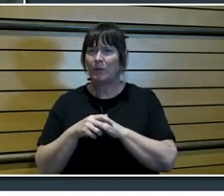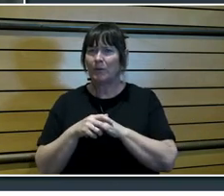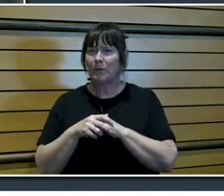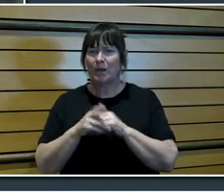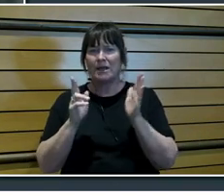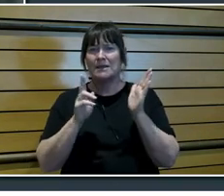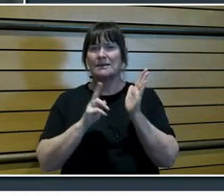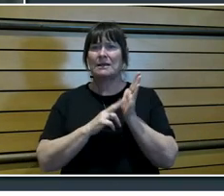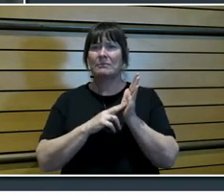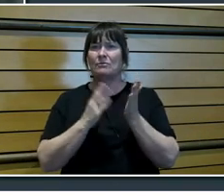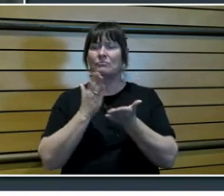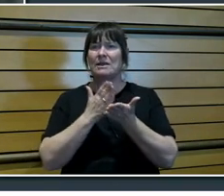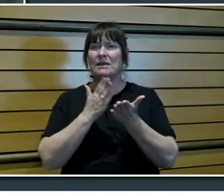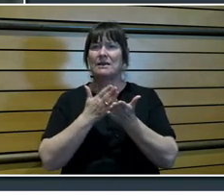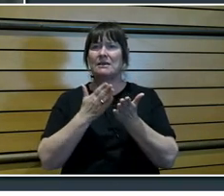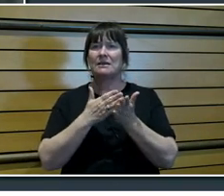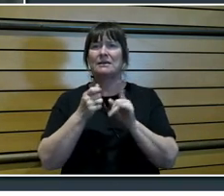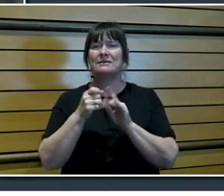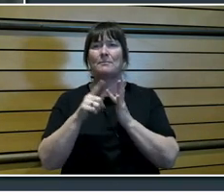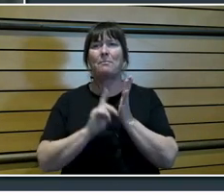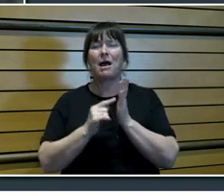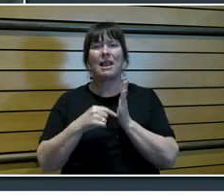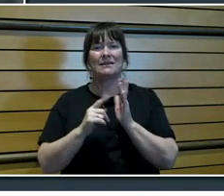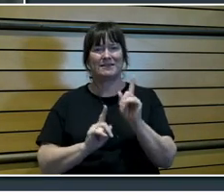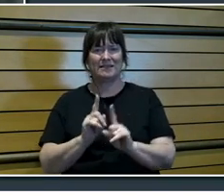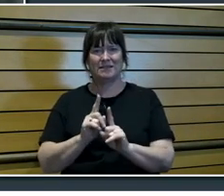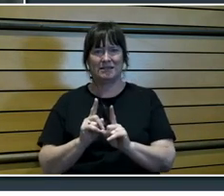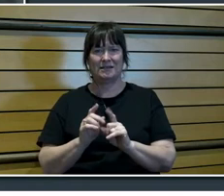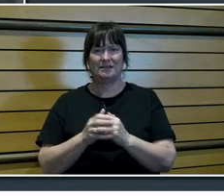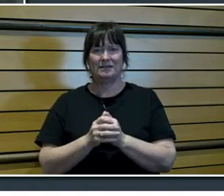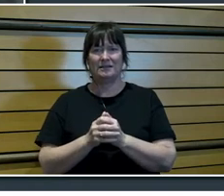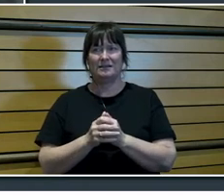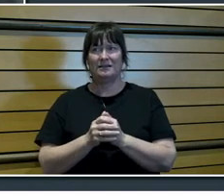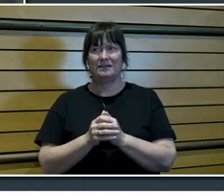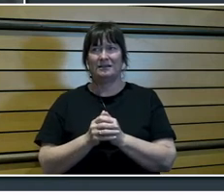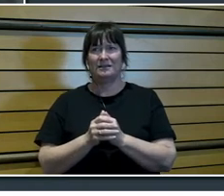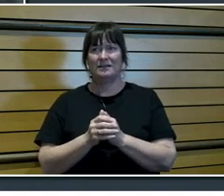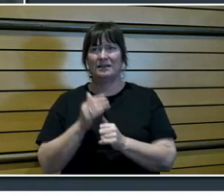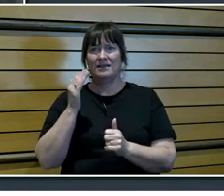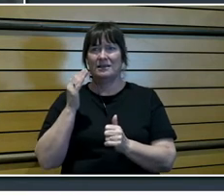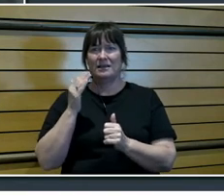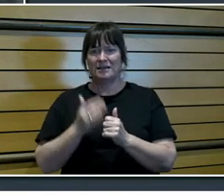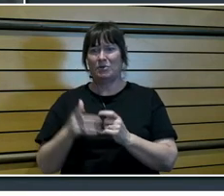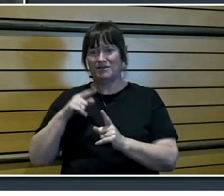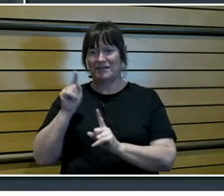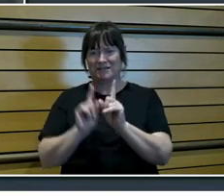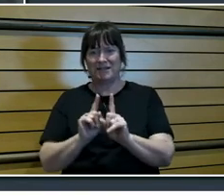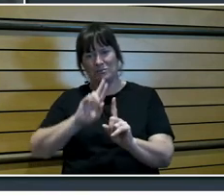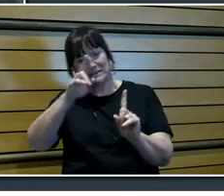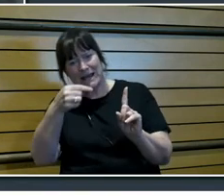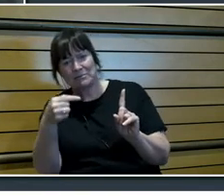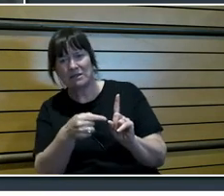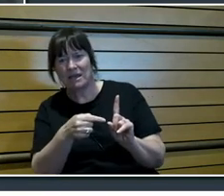Napier is a pilot city. And there would never be another pilot city because it was designated as a pilot city to look